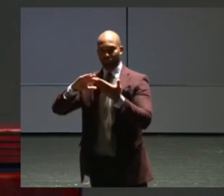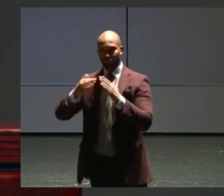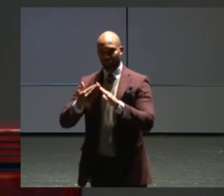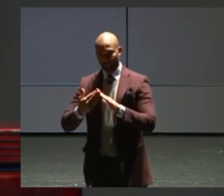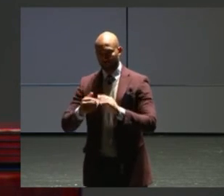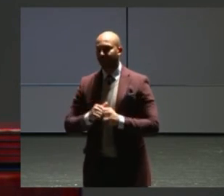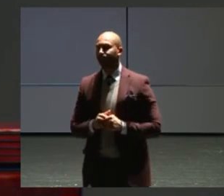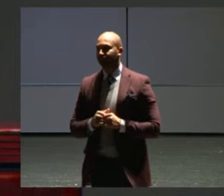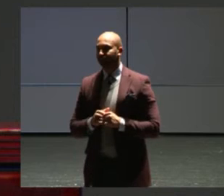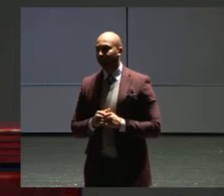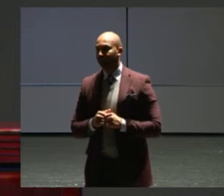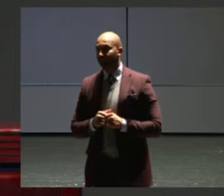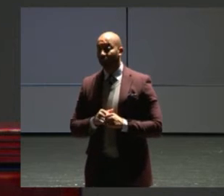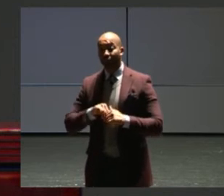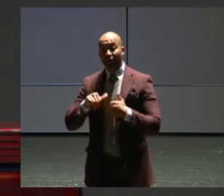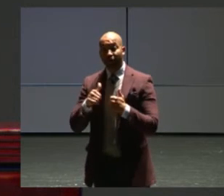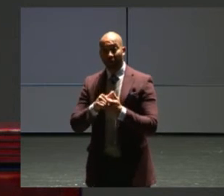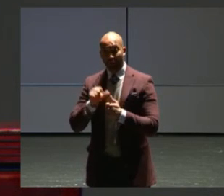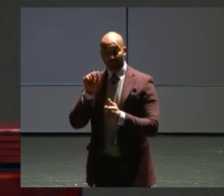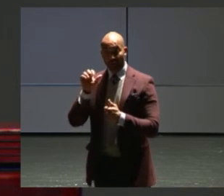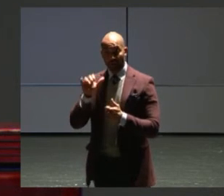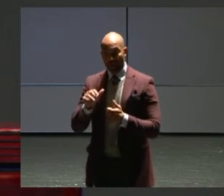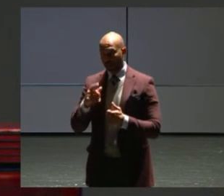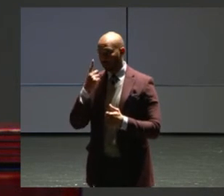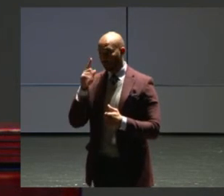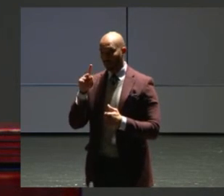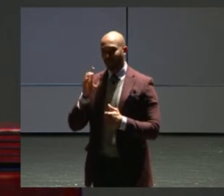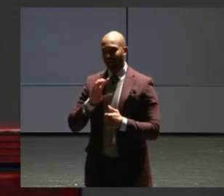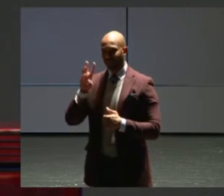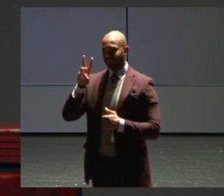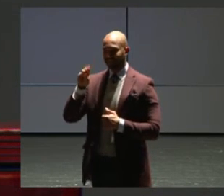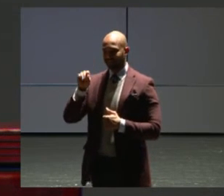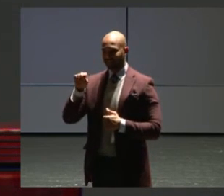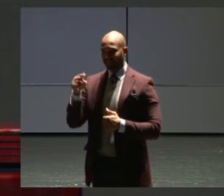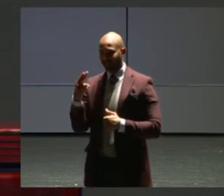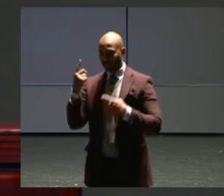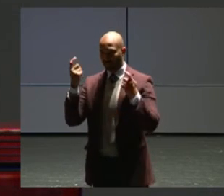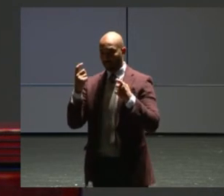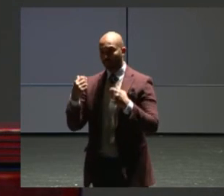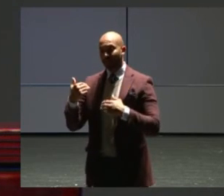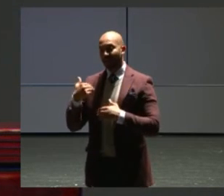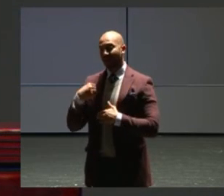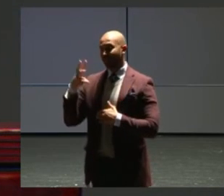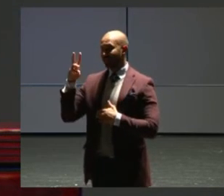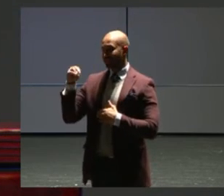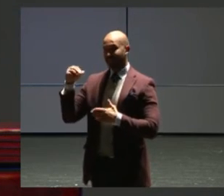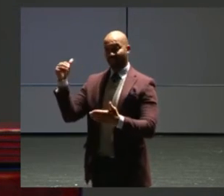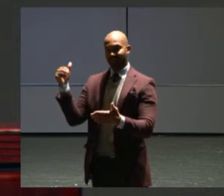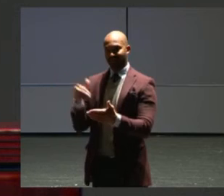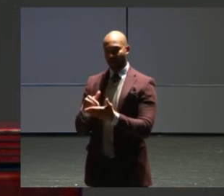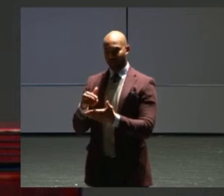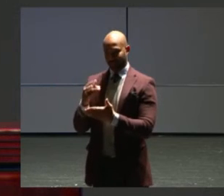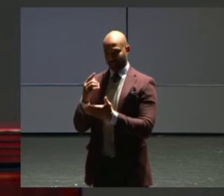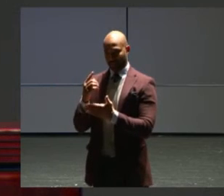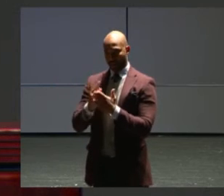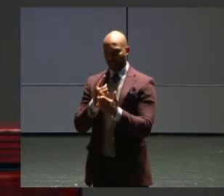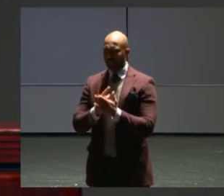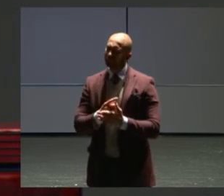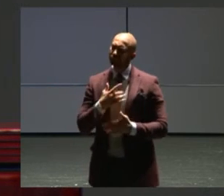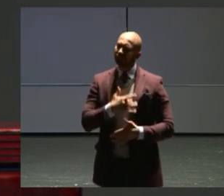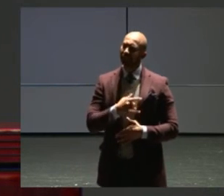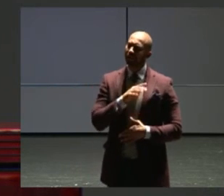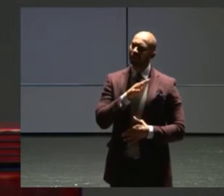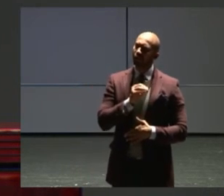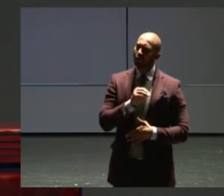ways. And the challenge that I gave in light of our 60th anniversary is to have 60,000 hours instead of our normal 40 or